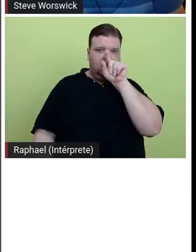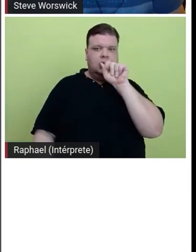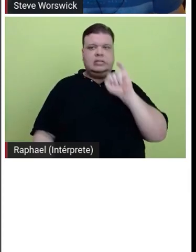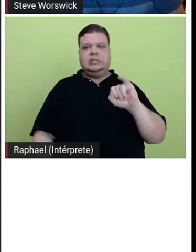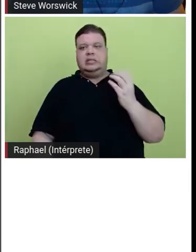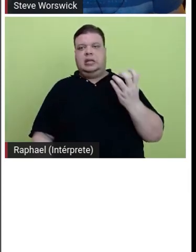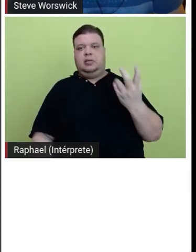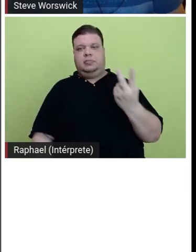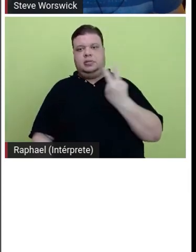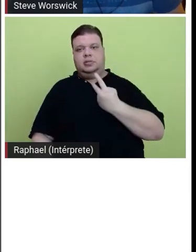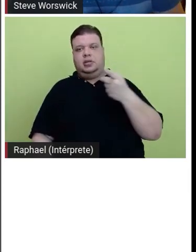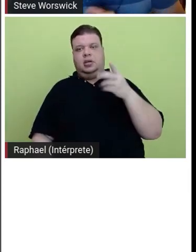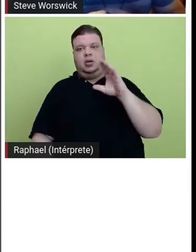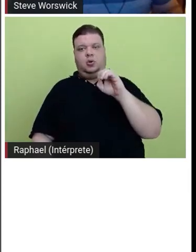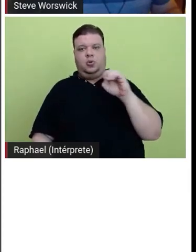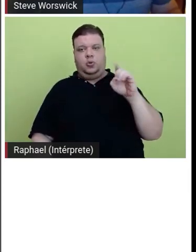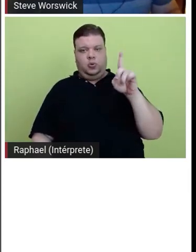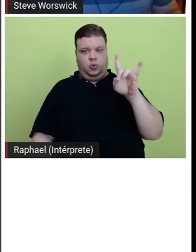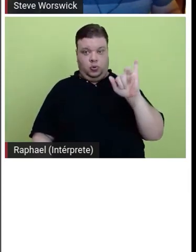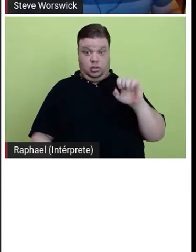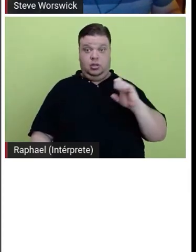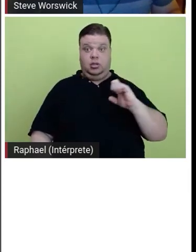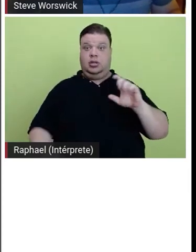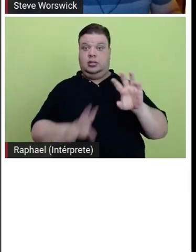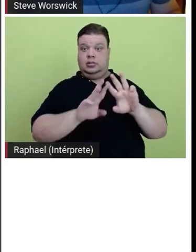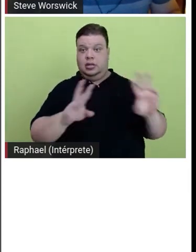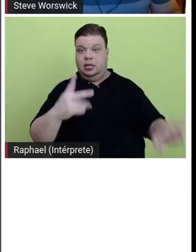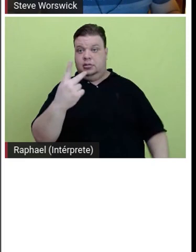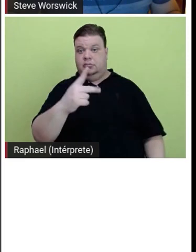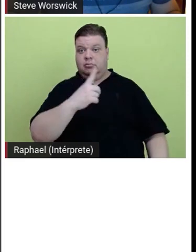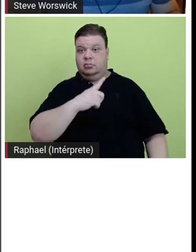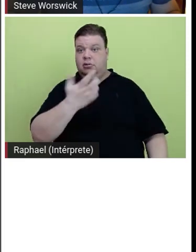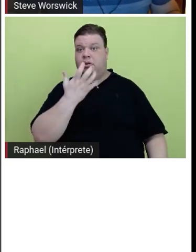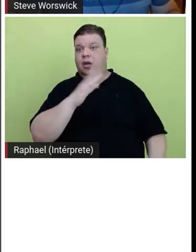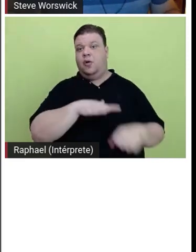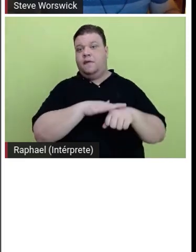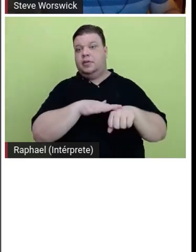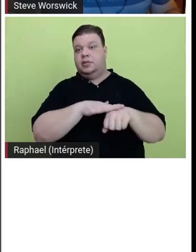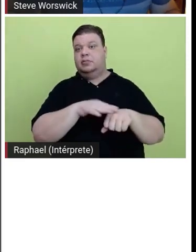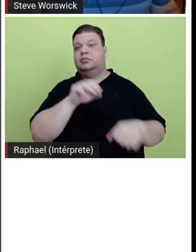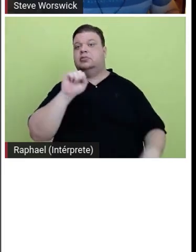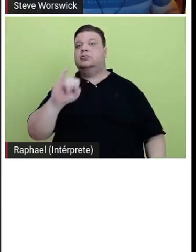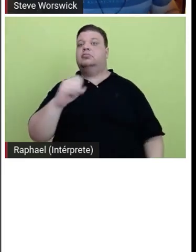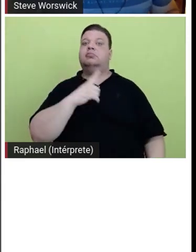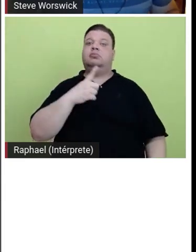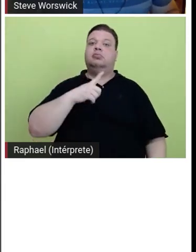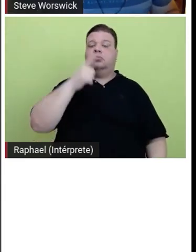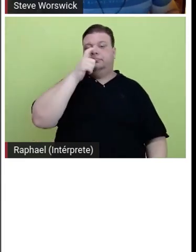never looked back. So I think that's it.